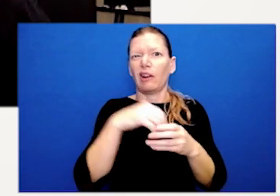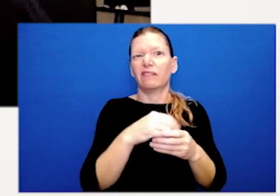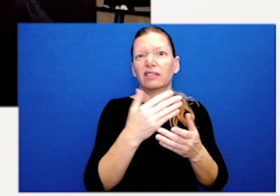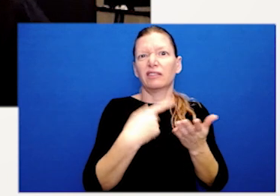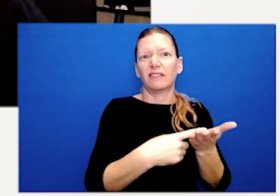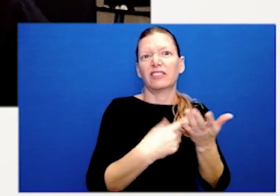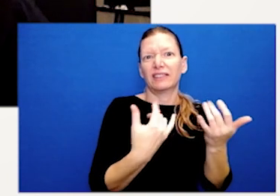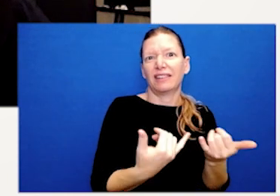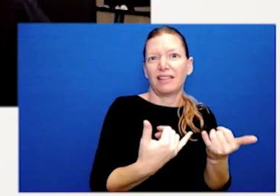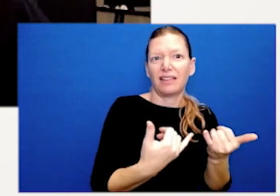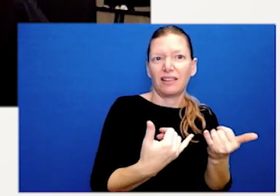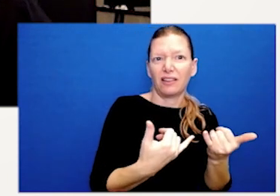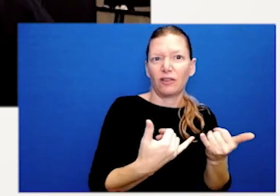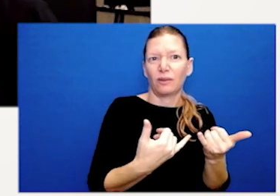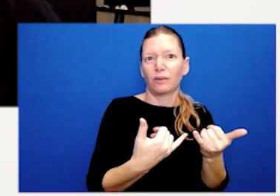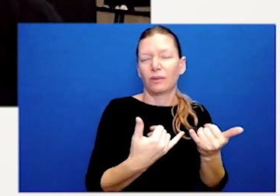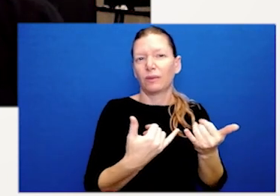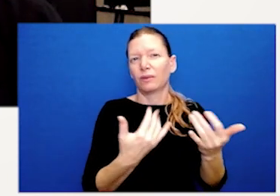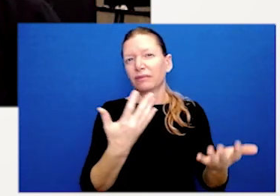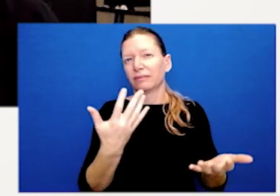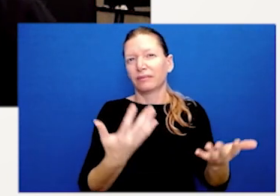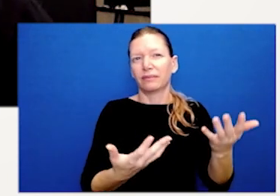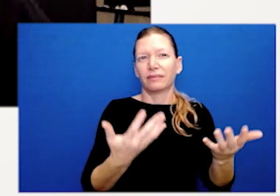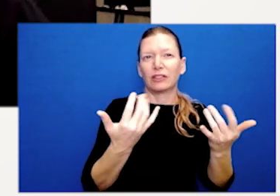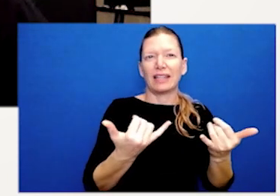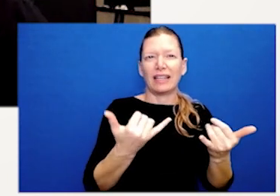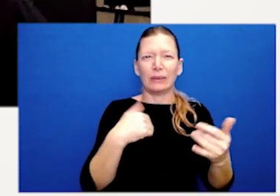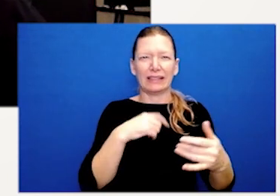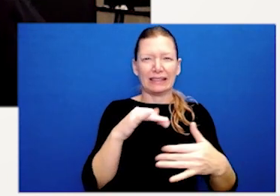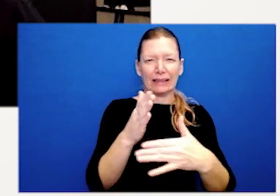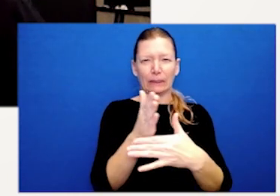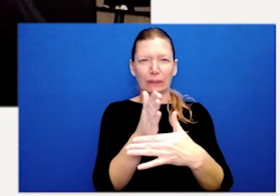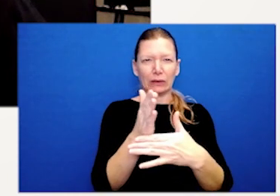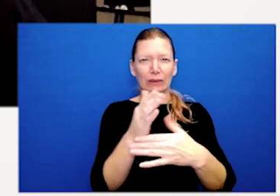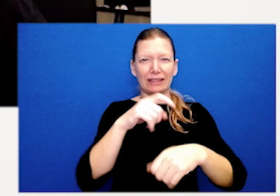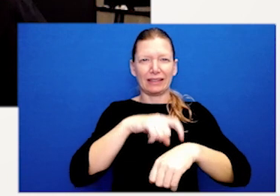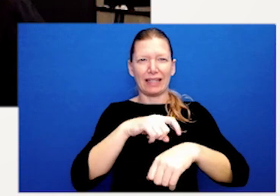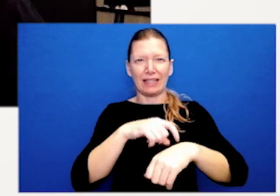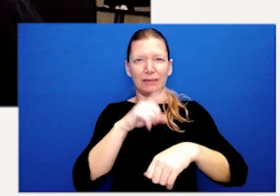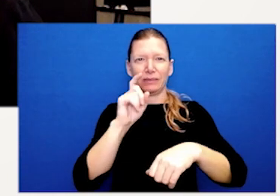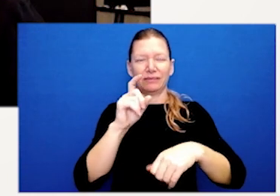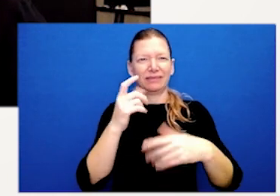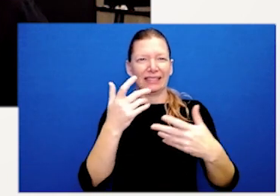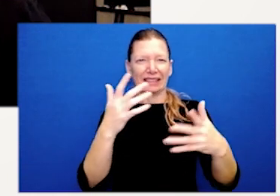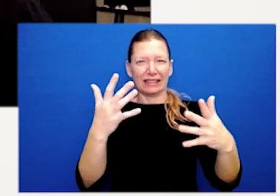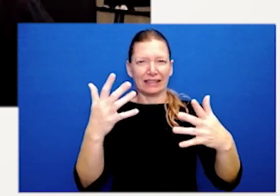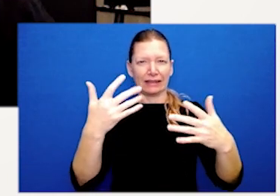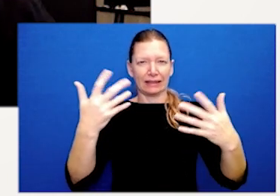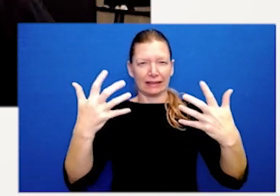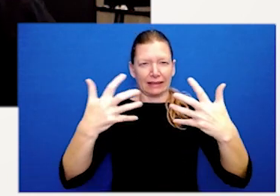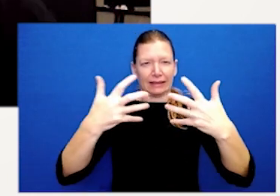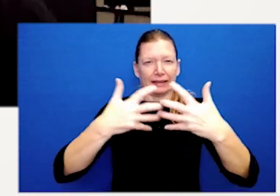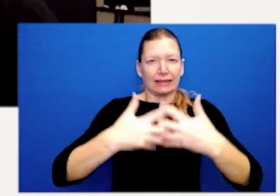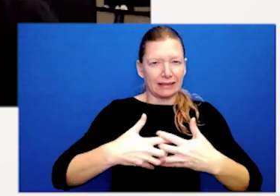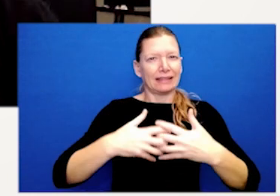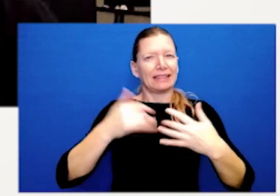the conversation right now, about living in a state of sort of these in between times and